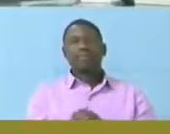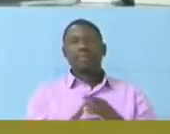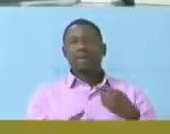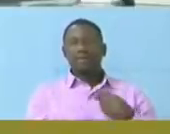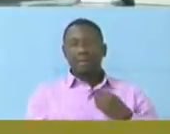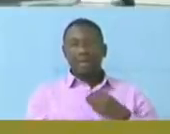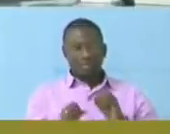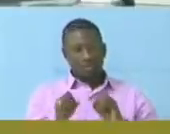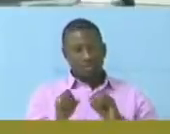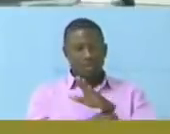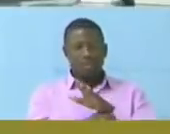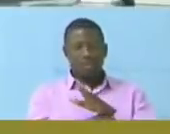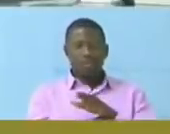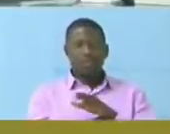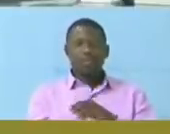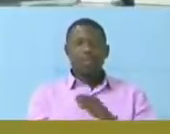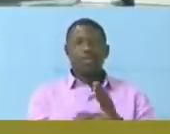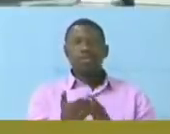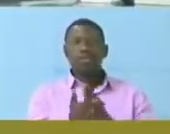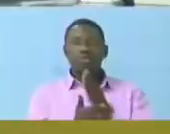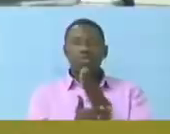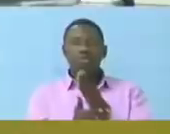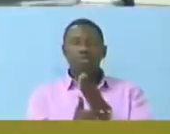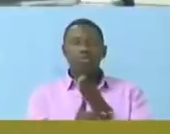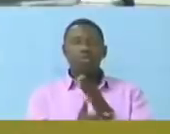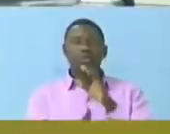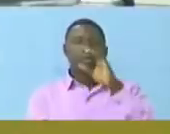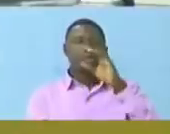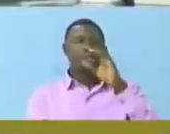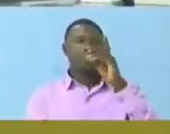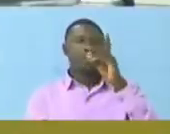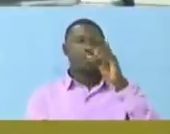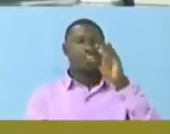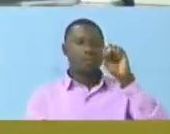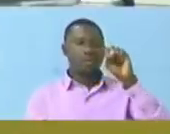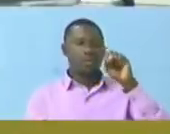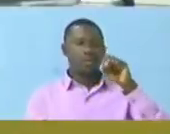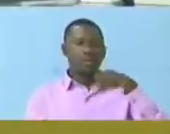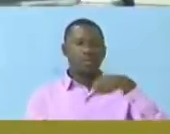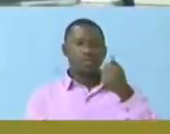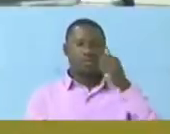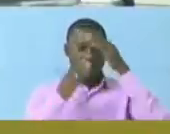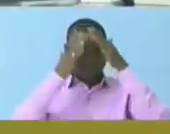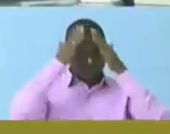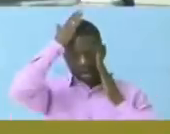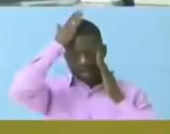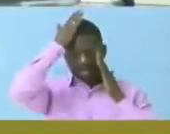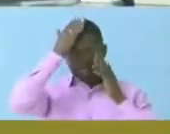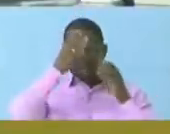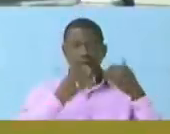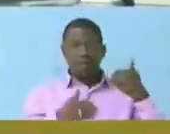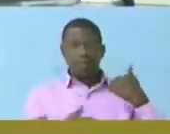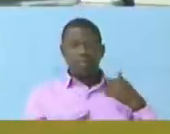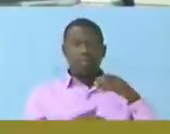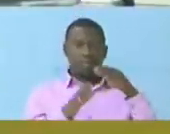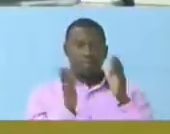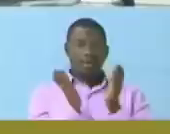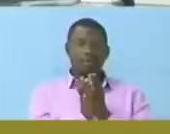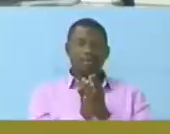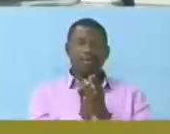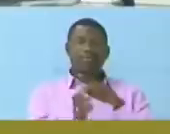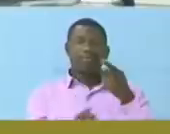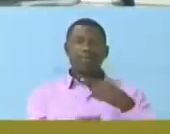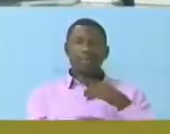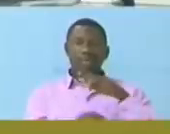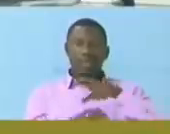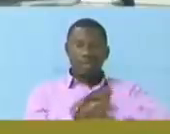I ordered to the CDS. Nanyin kamo di CDS la. For the arrest of some